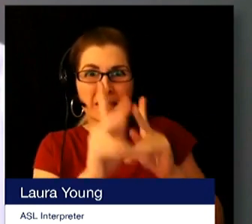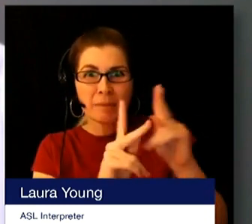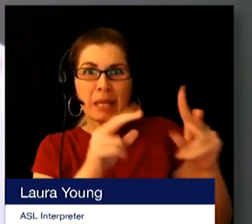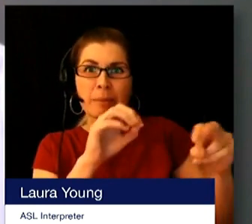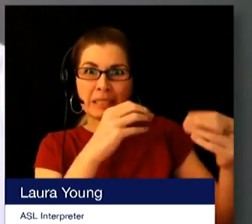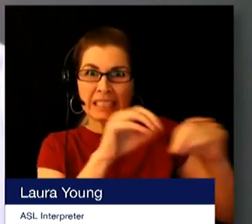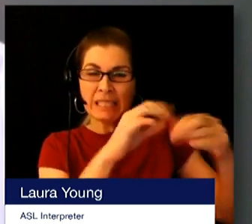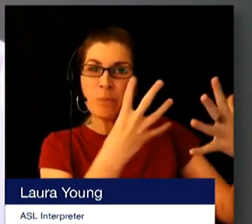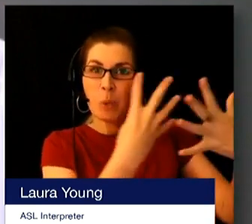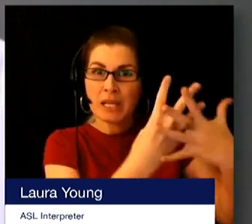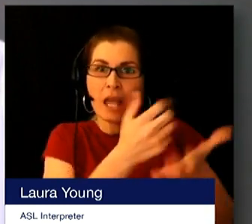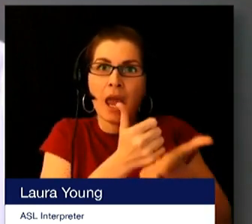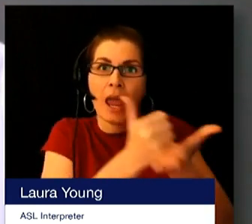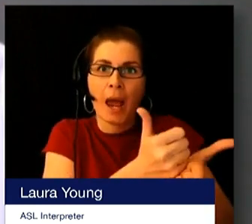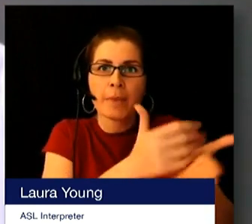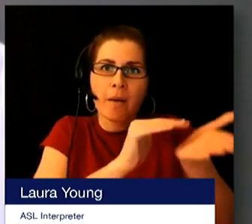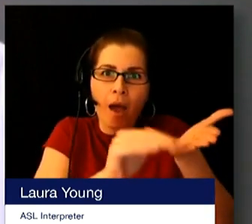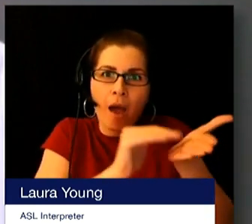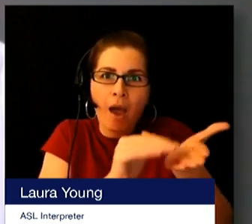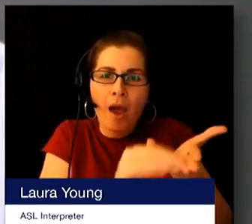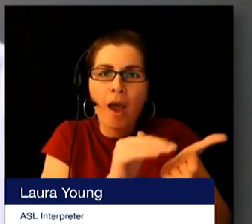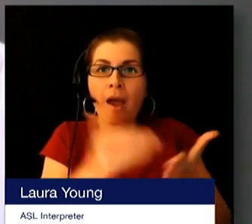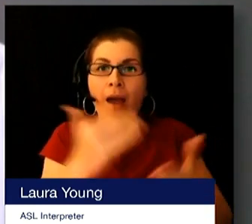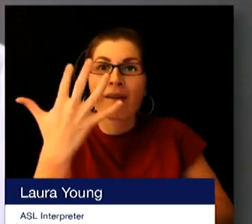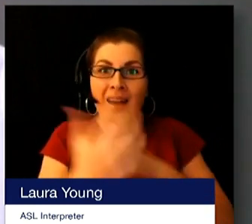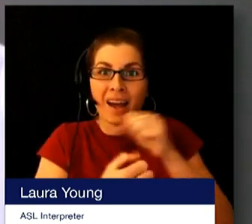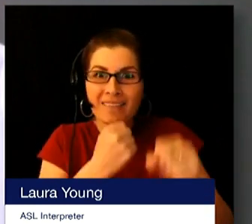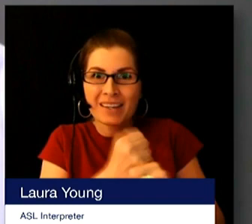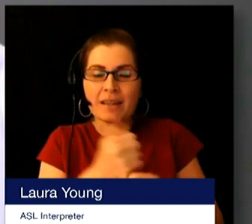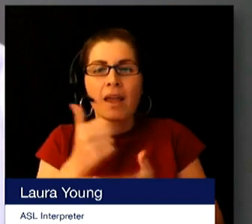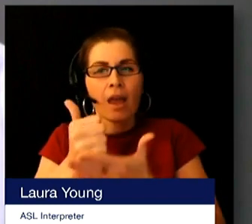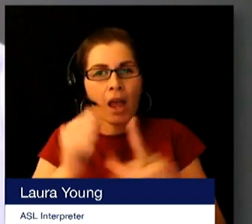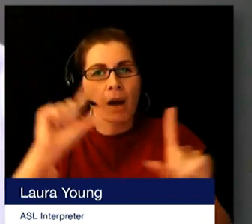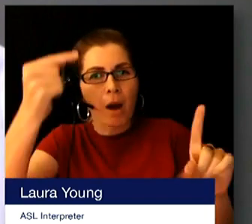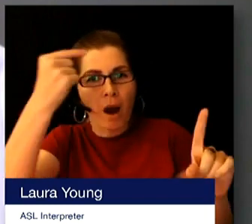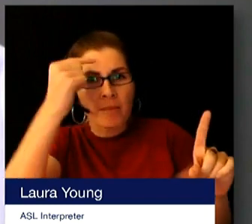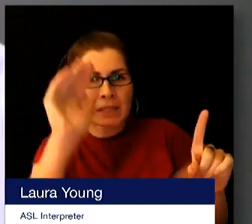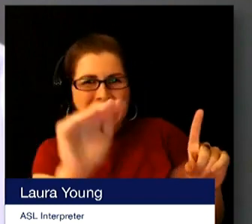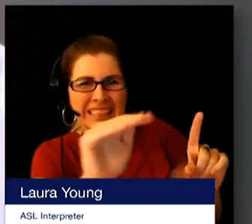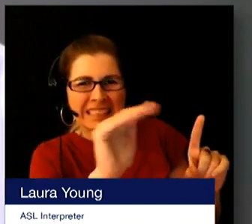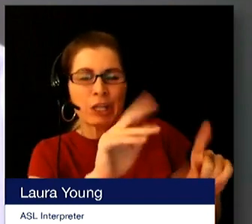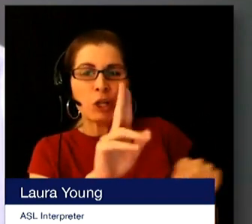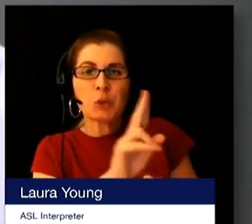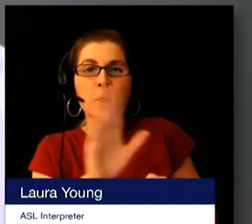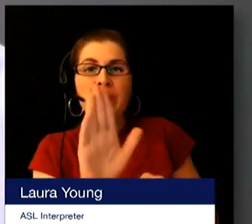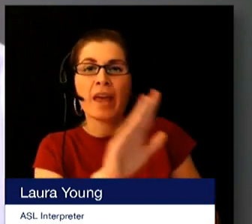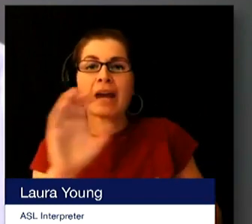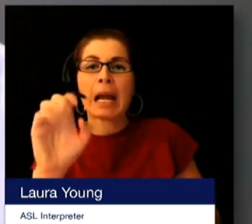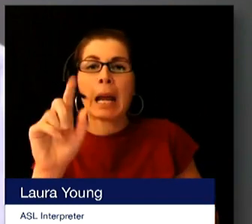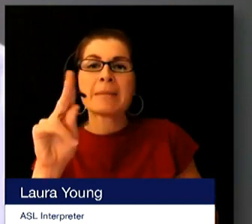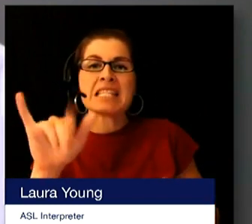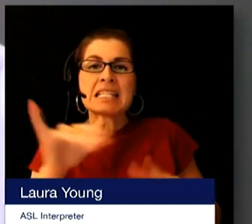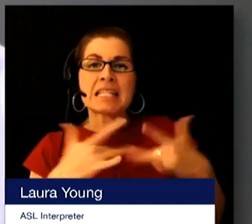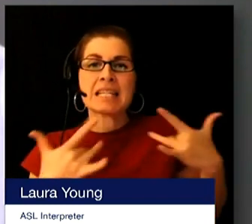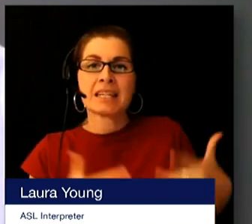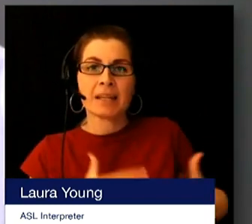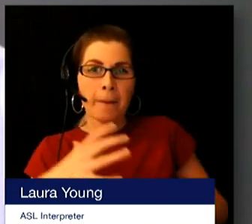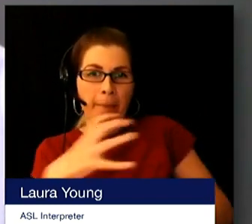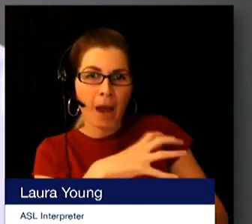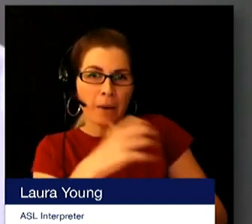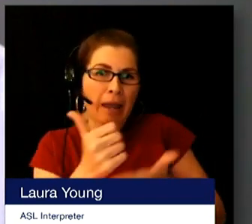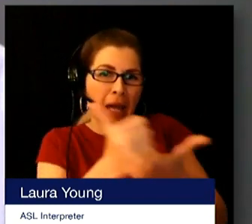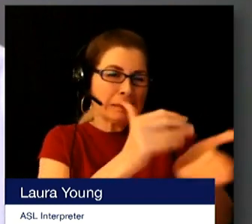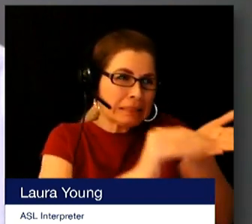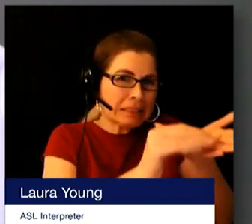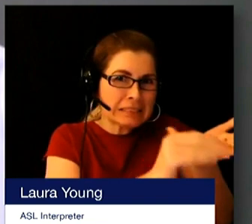next 5 years by pushing governors to use their existing clemency powers in new and transformational ways to confront mass incarceration